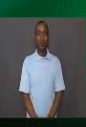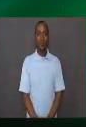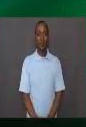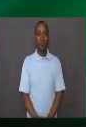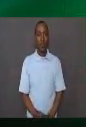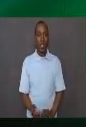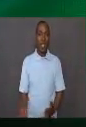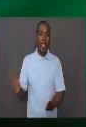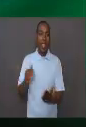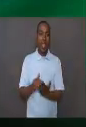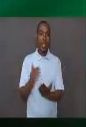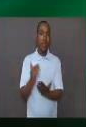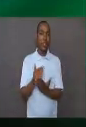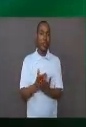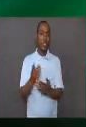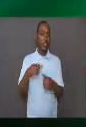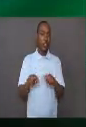Let's get back to our lesson.